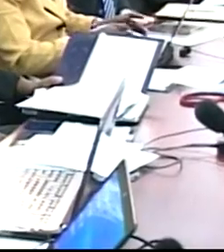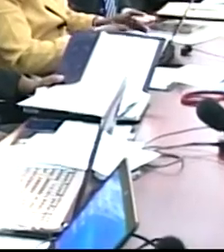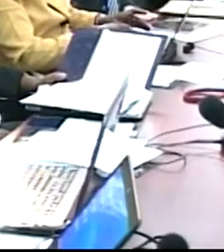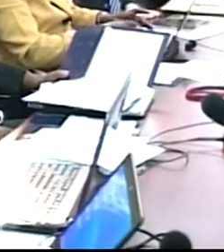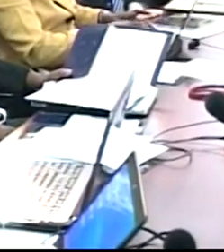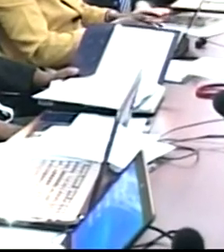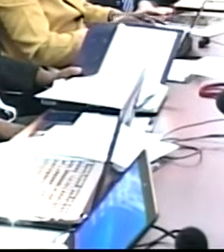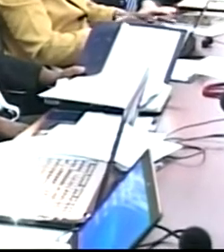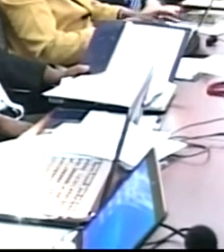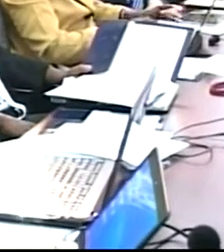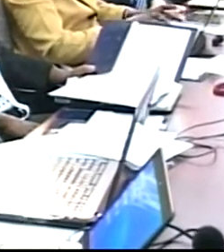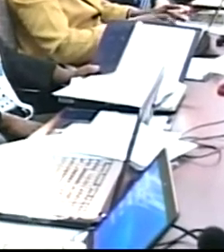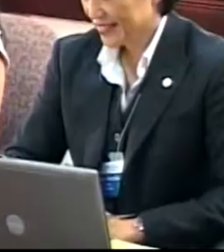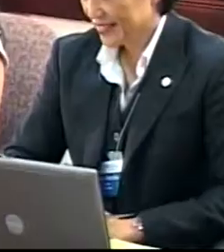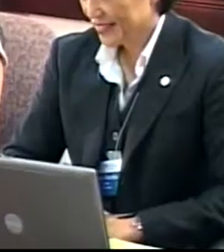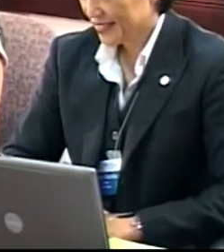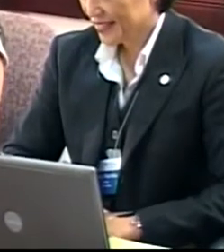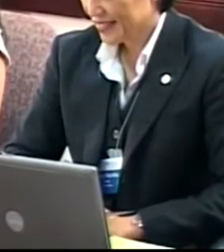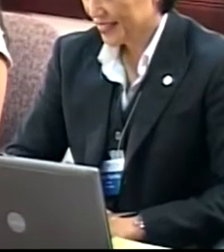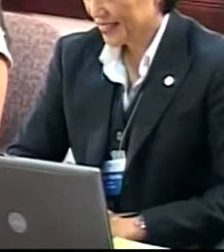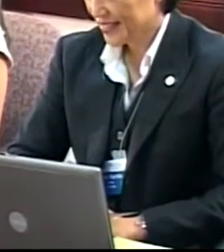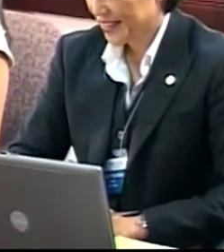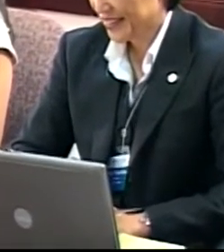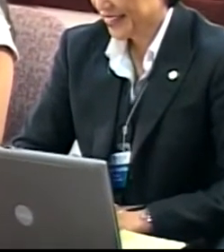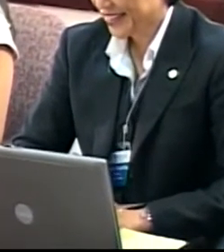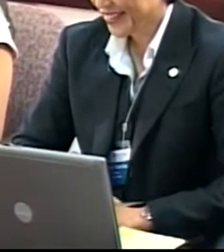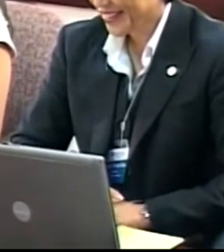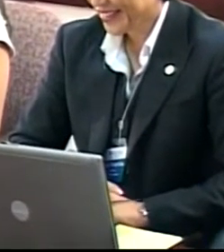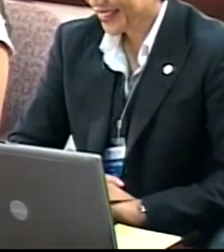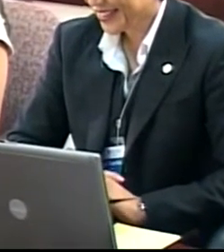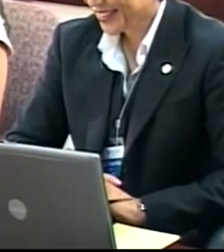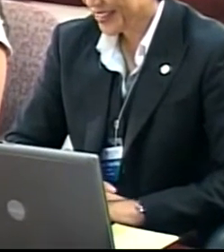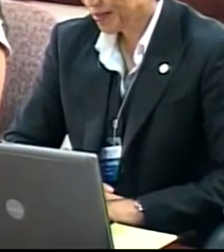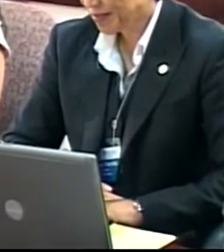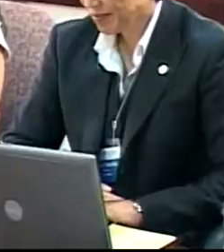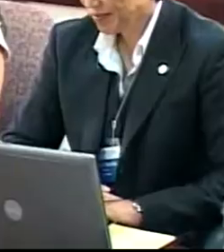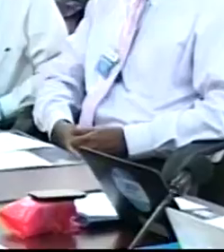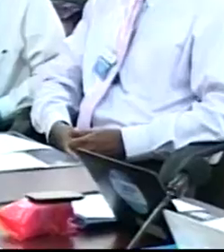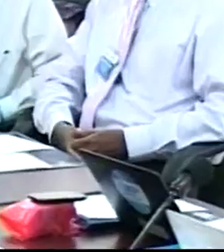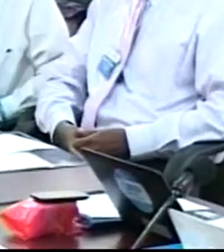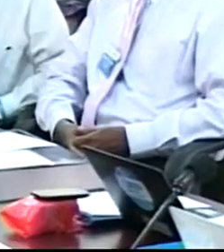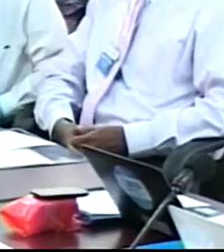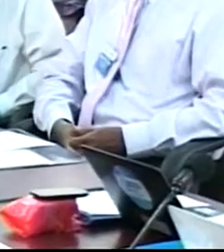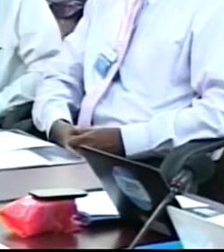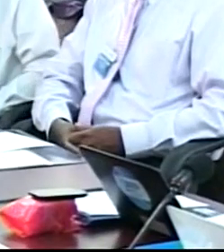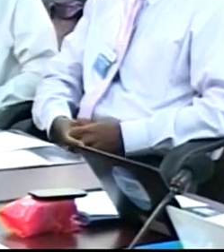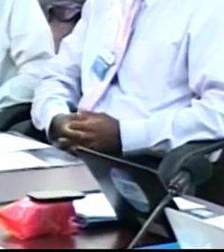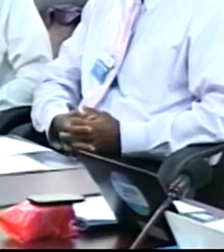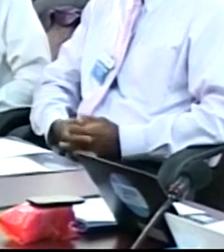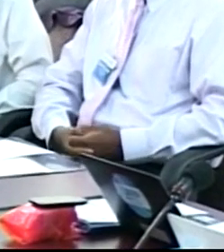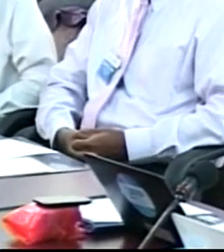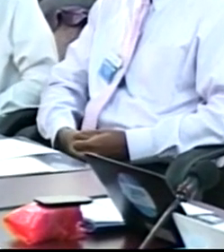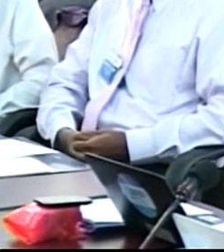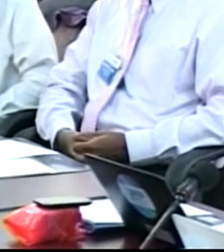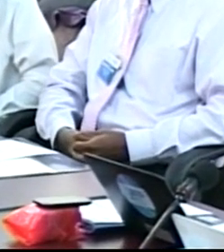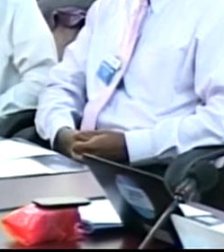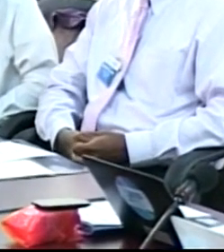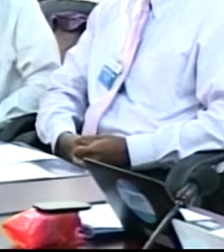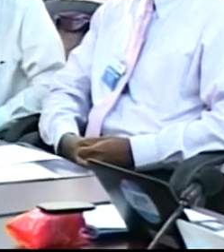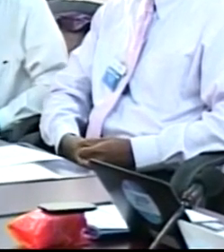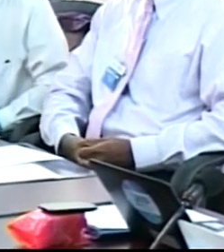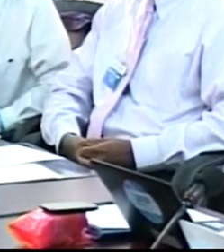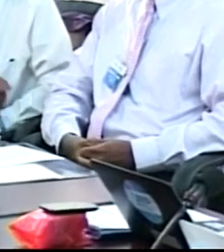yesterday at the Pan American Health Organization. Minister Boyce told delegates that the decision to amend the legislation was taken in response